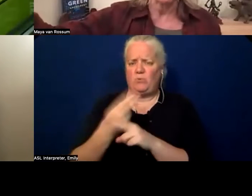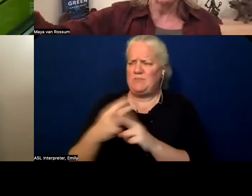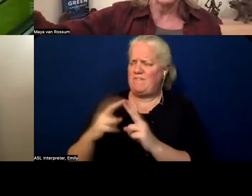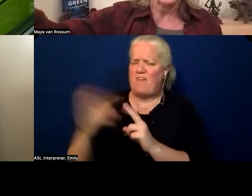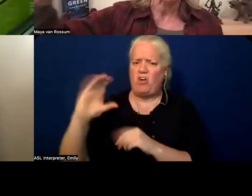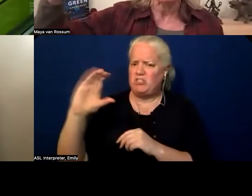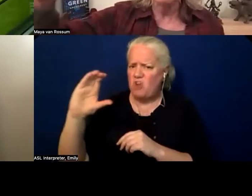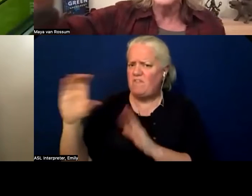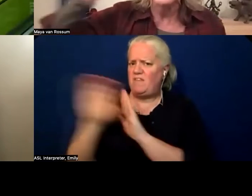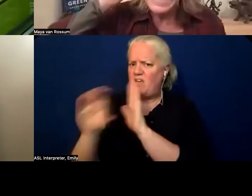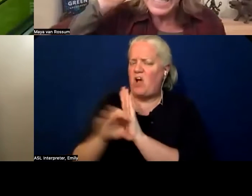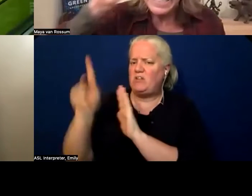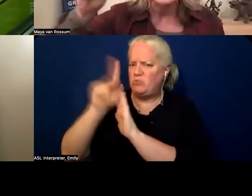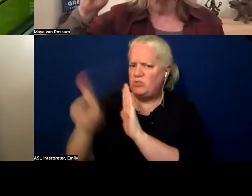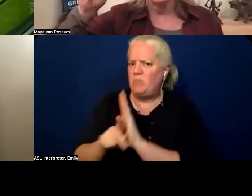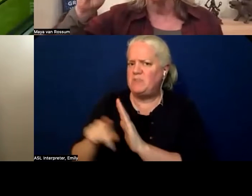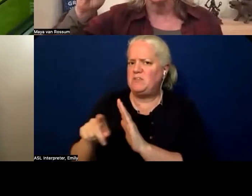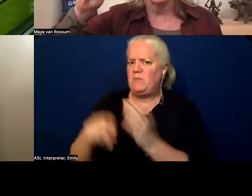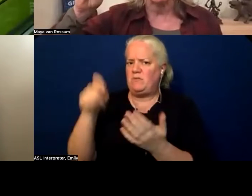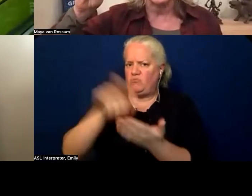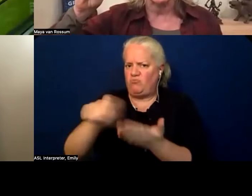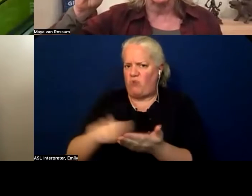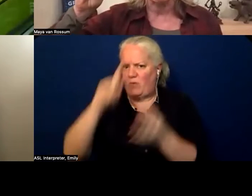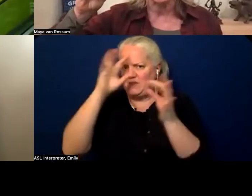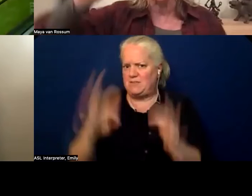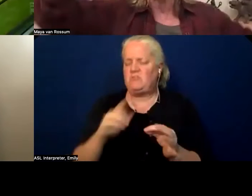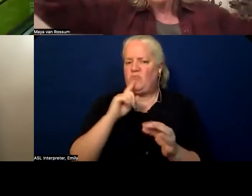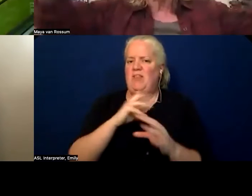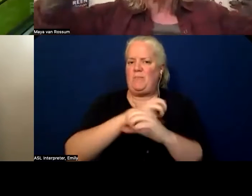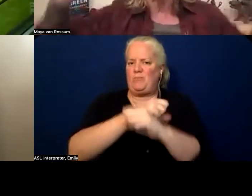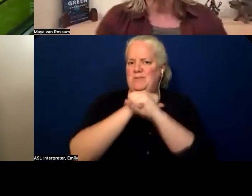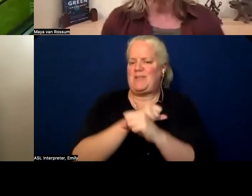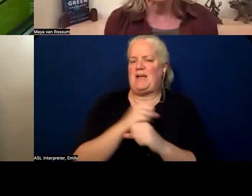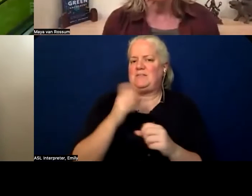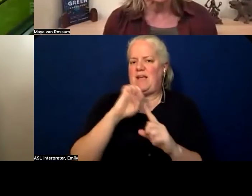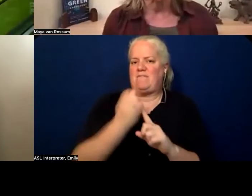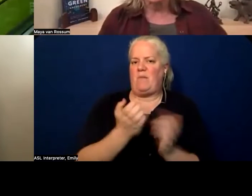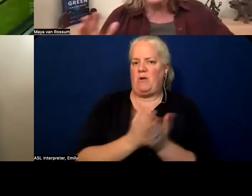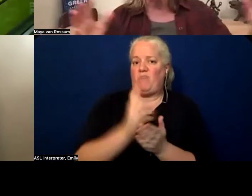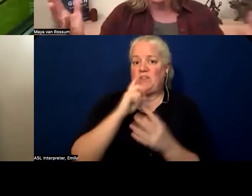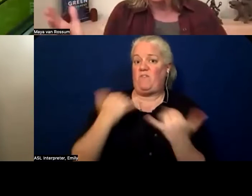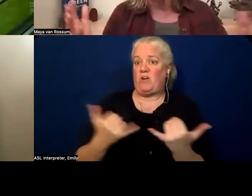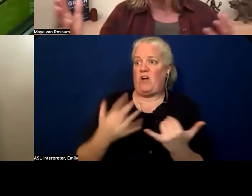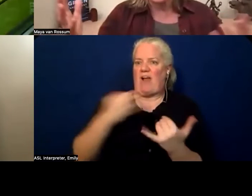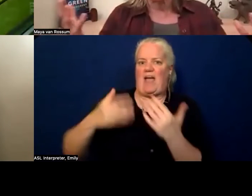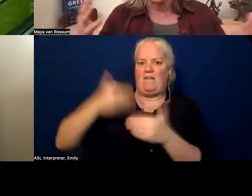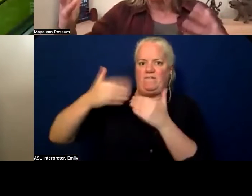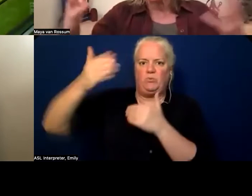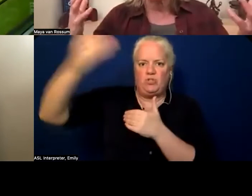the environmental rights of present and future generations. So, but really at the international level,